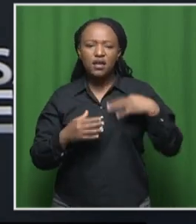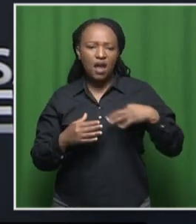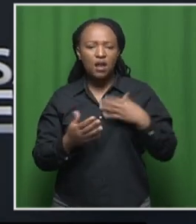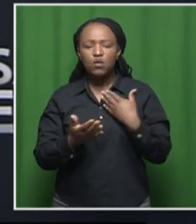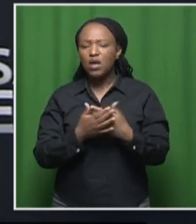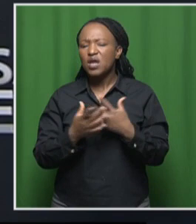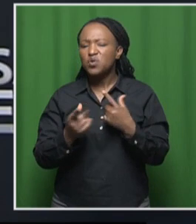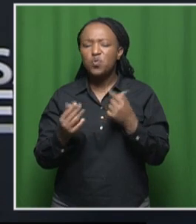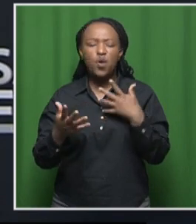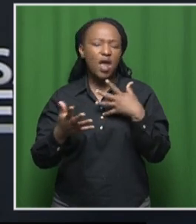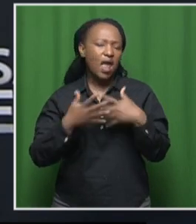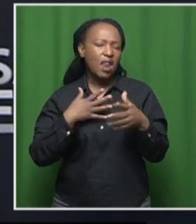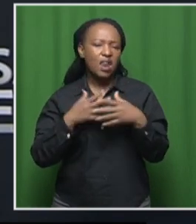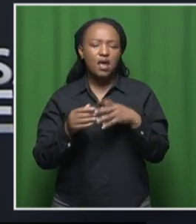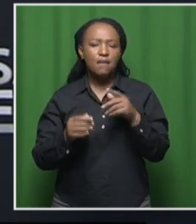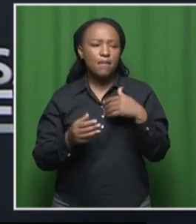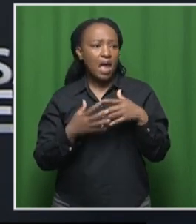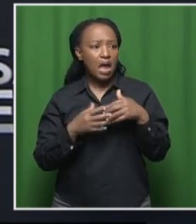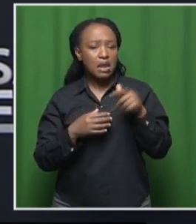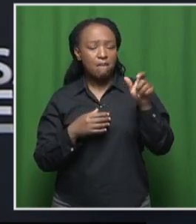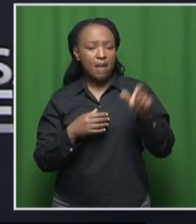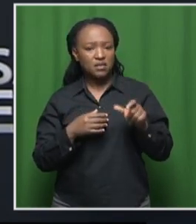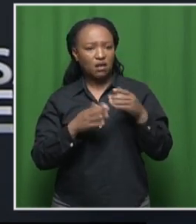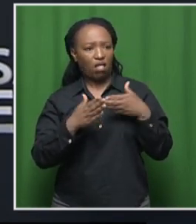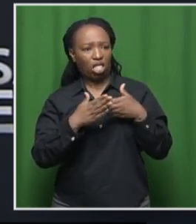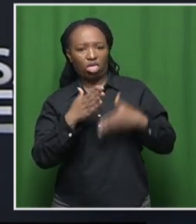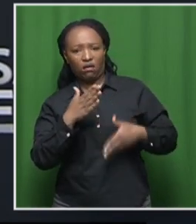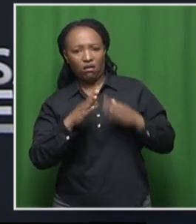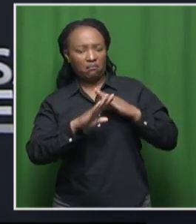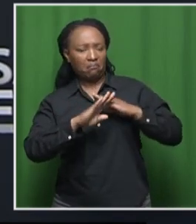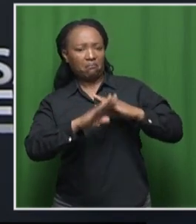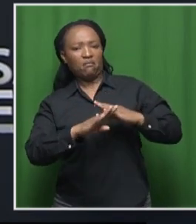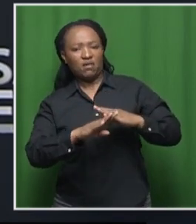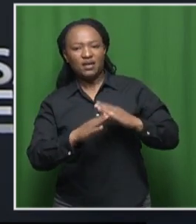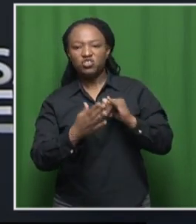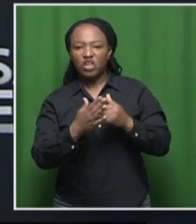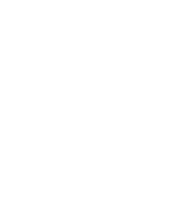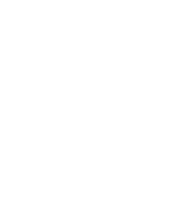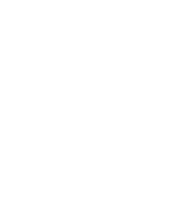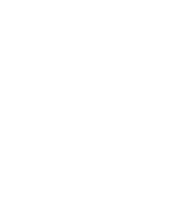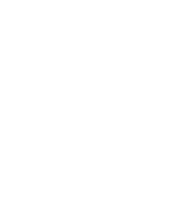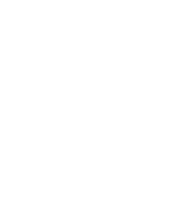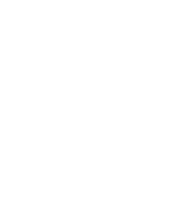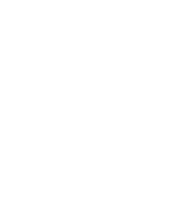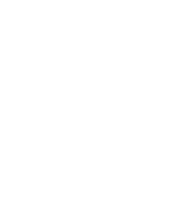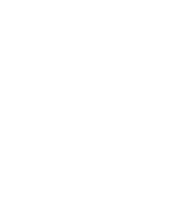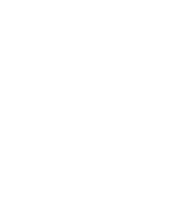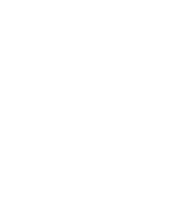Don't let anybody stand in your way. There are no barriers. Sometimes it's just mind over matter.